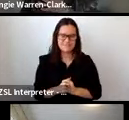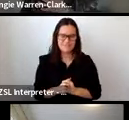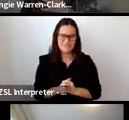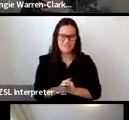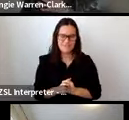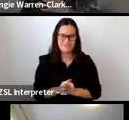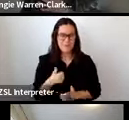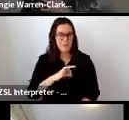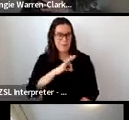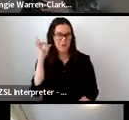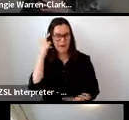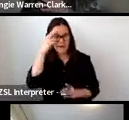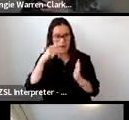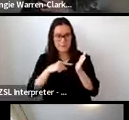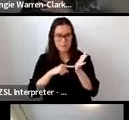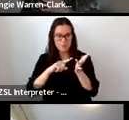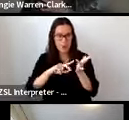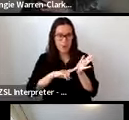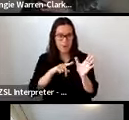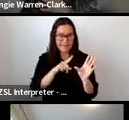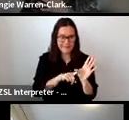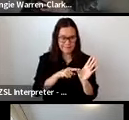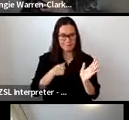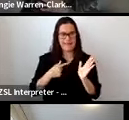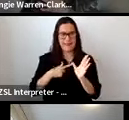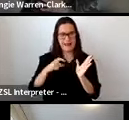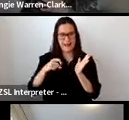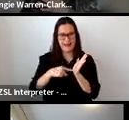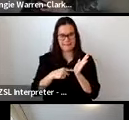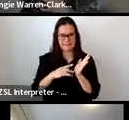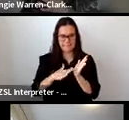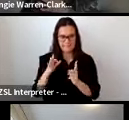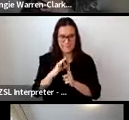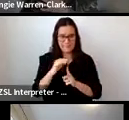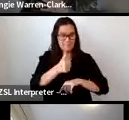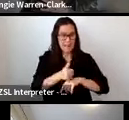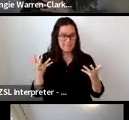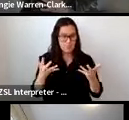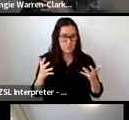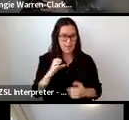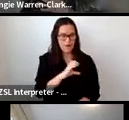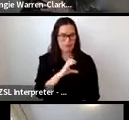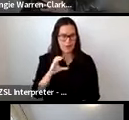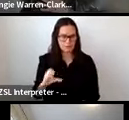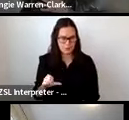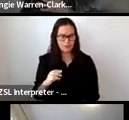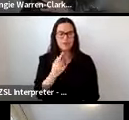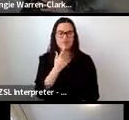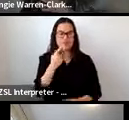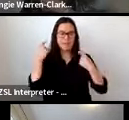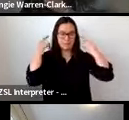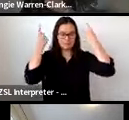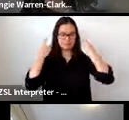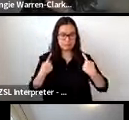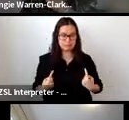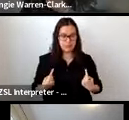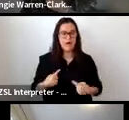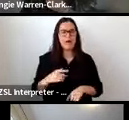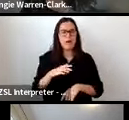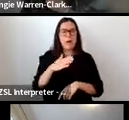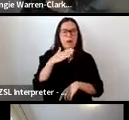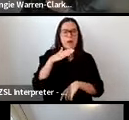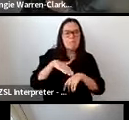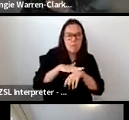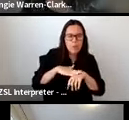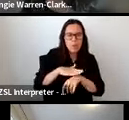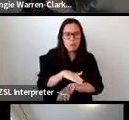Good morning, I'm Tony Severin, ACT MP based in Christchurch with red long hair with a bluey green shirt on depending on